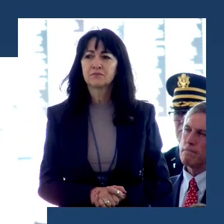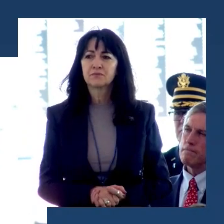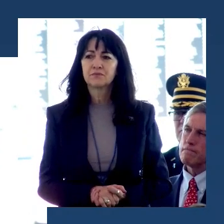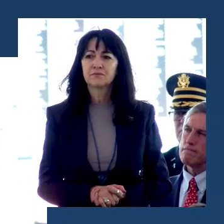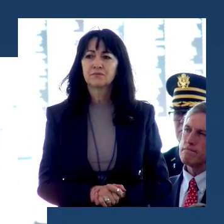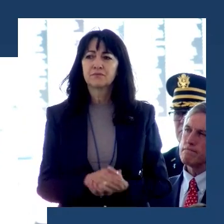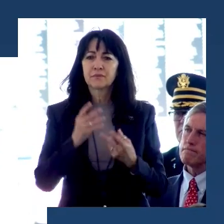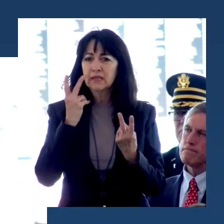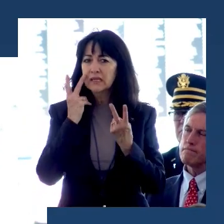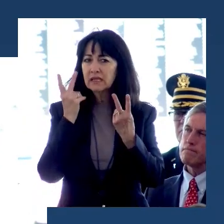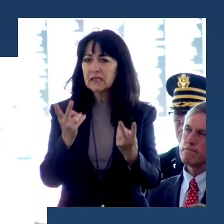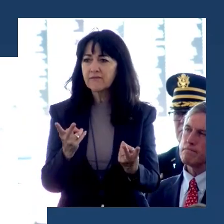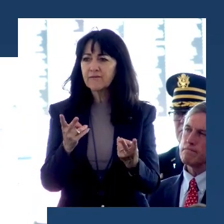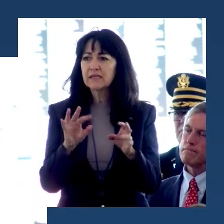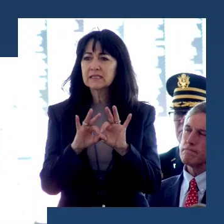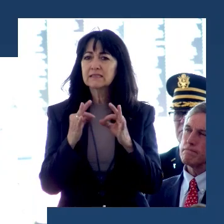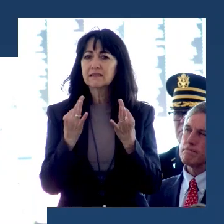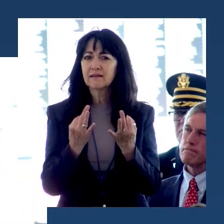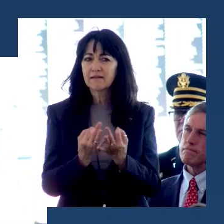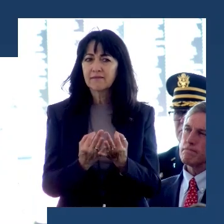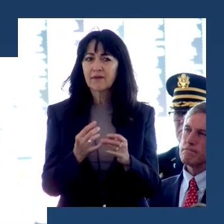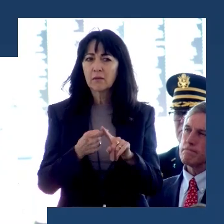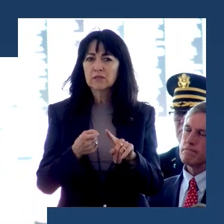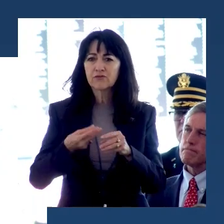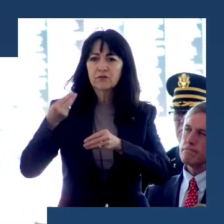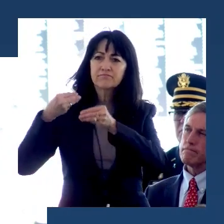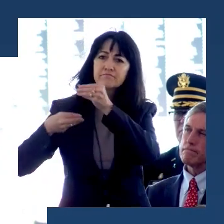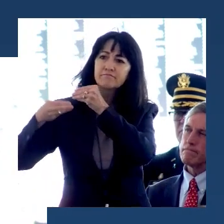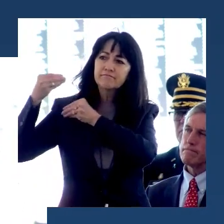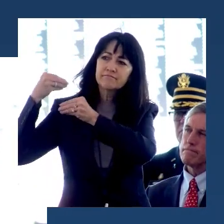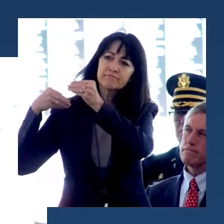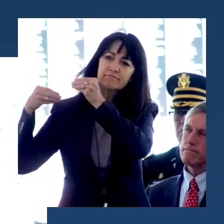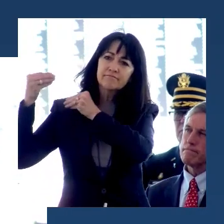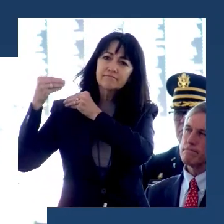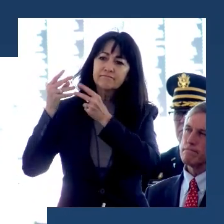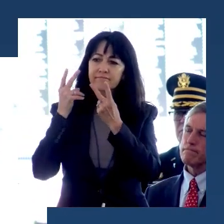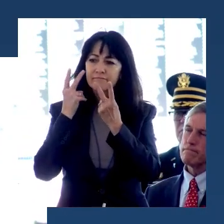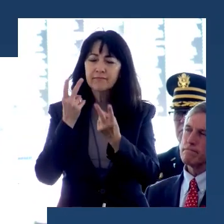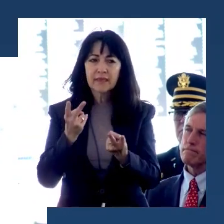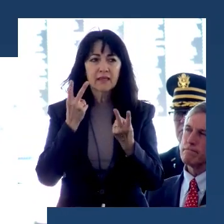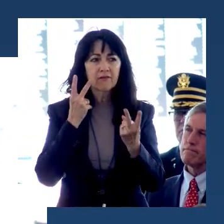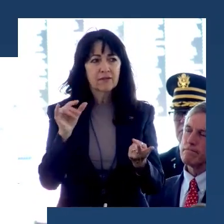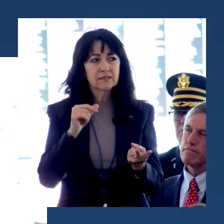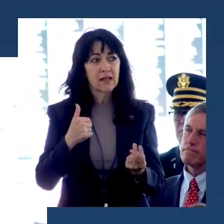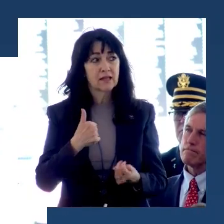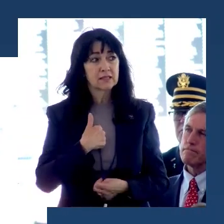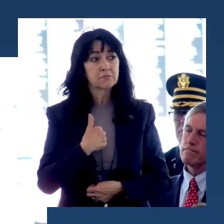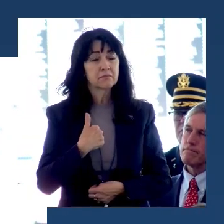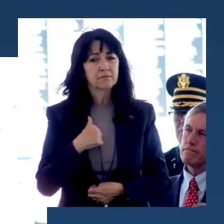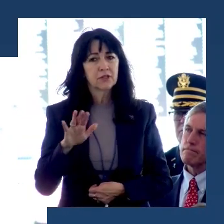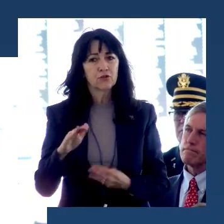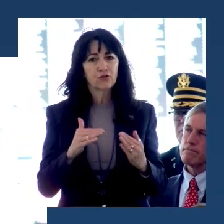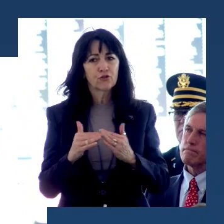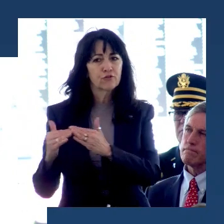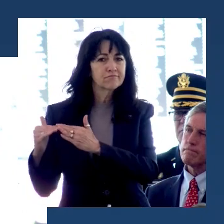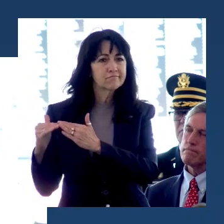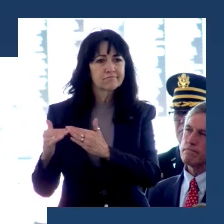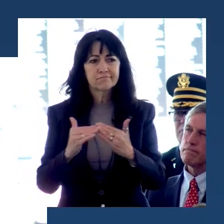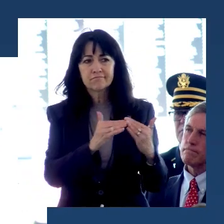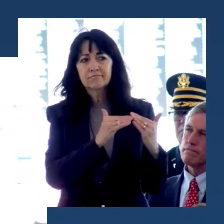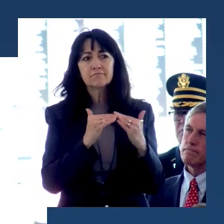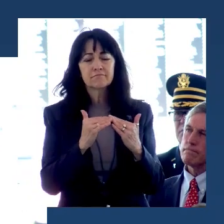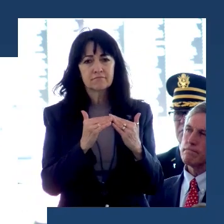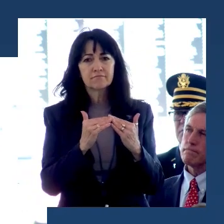They visited family members from earlier generations. They visited, like me, their fallen comrades, and